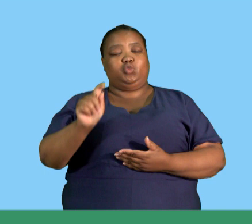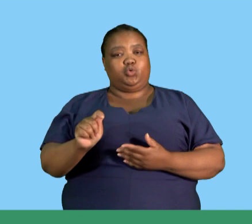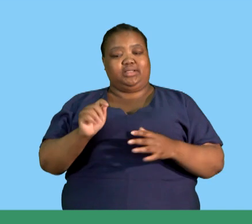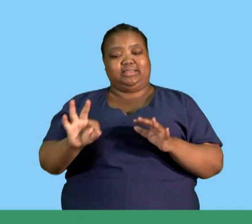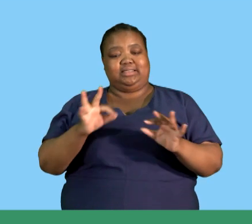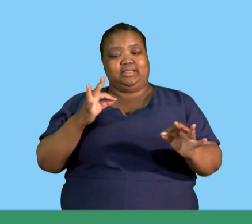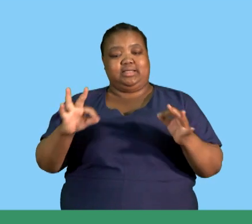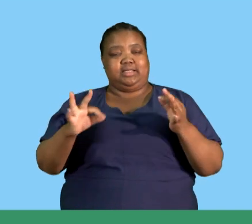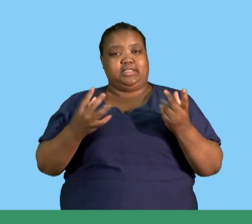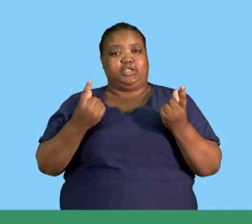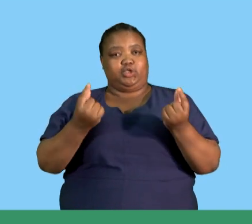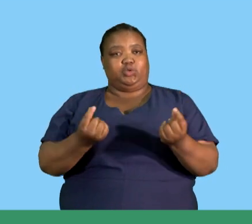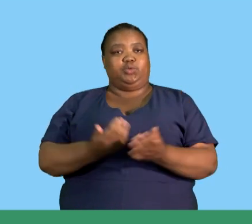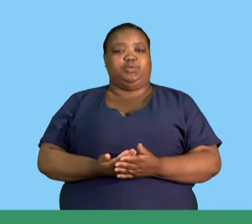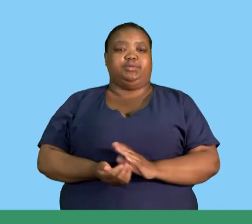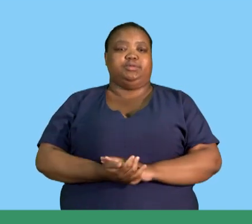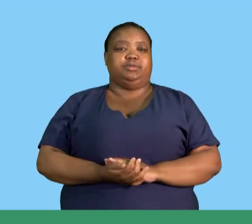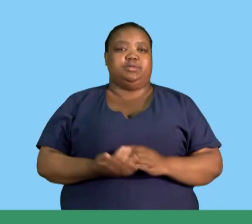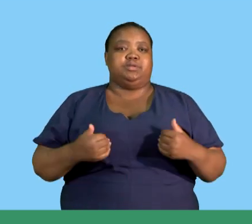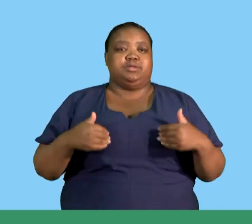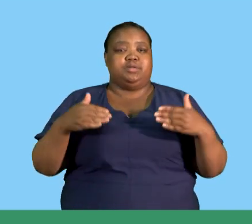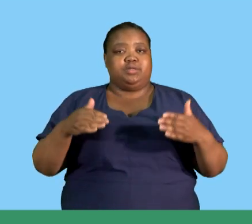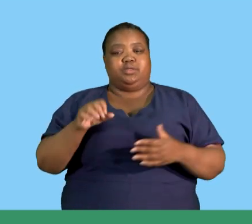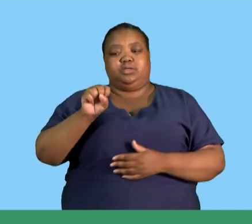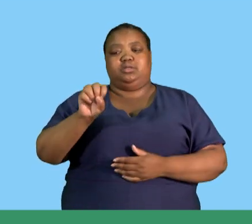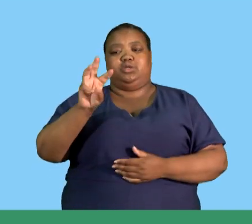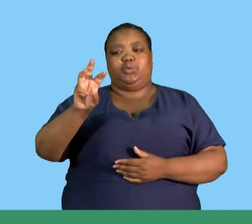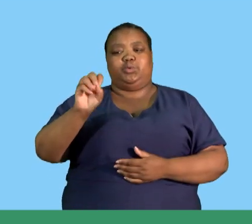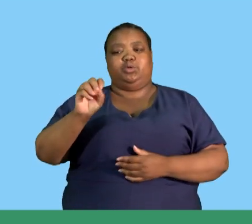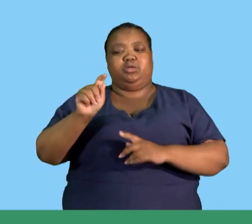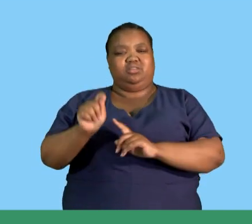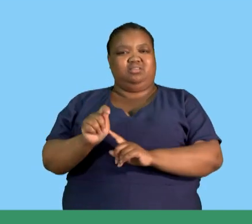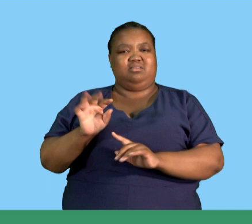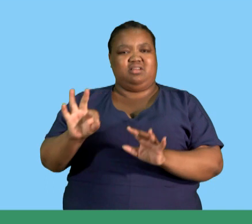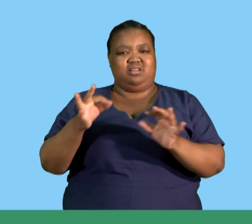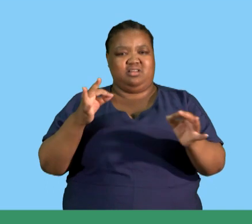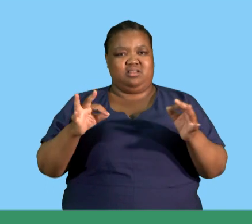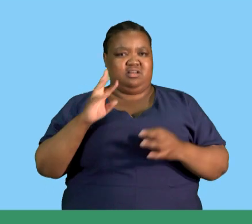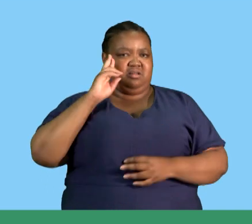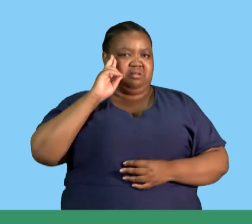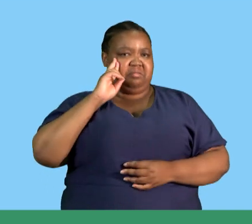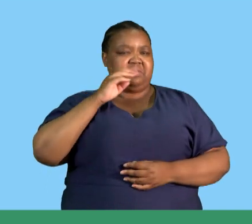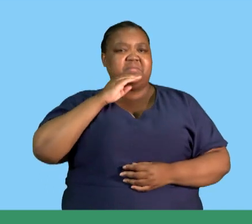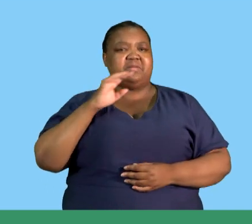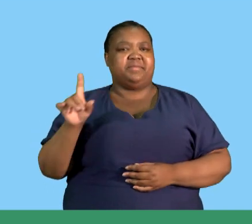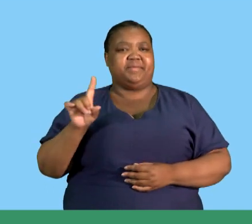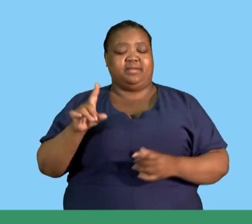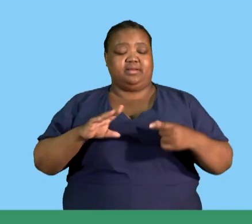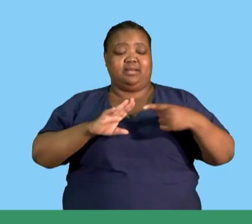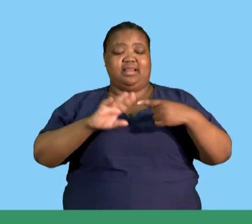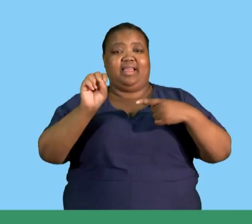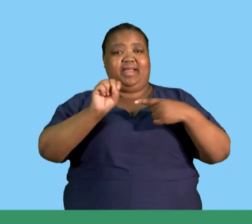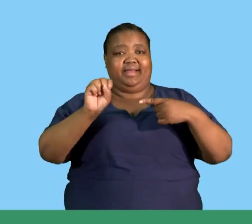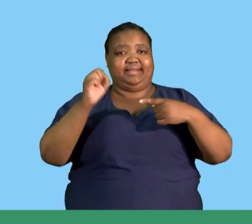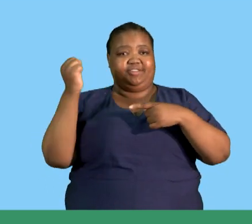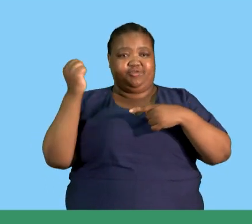analysis. Right. So we're going to start with our SWOT. Remember I said to you, SWOT analysis is an acronym. So S